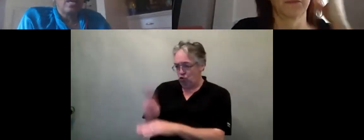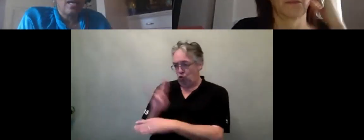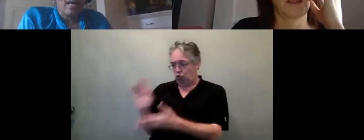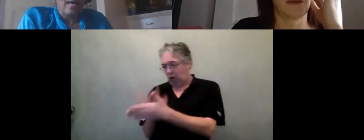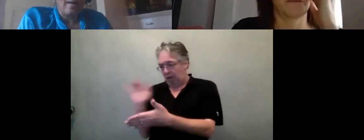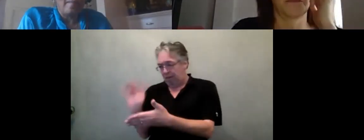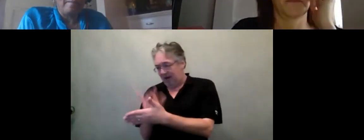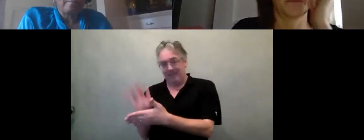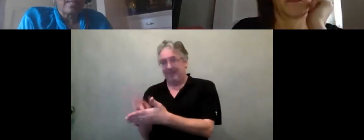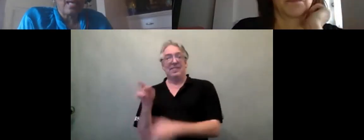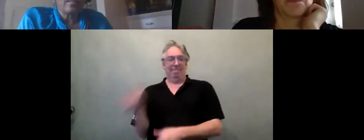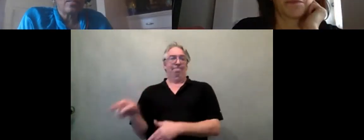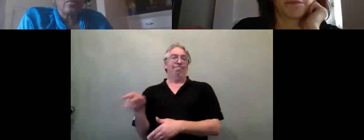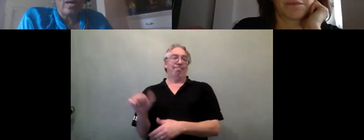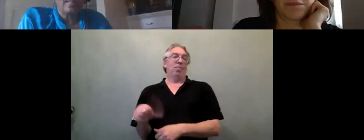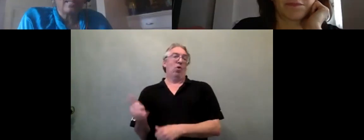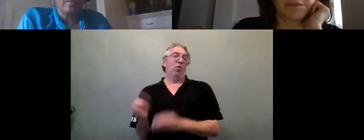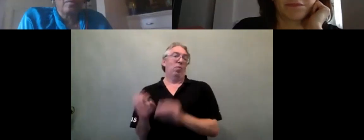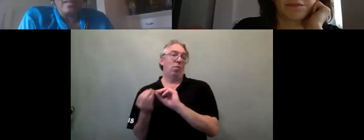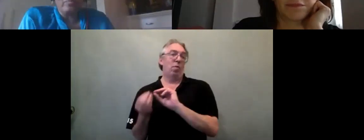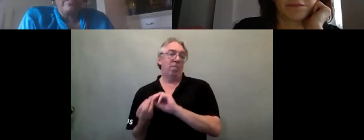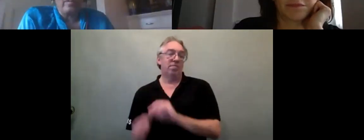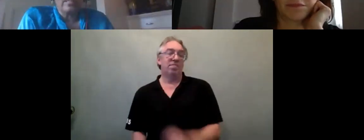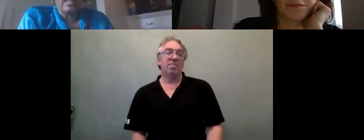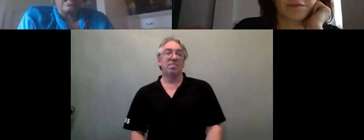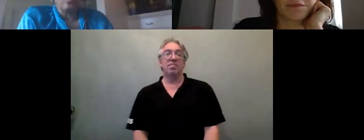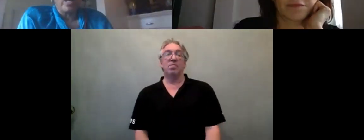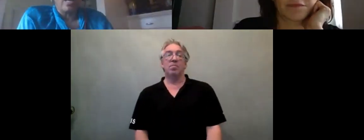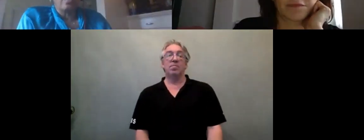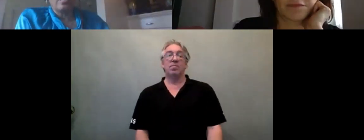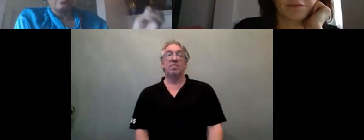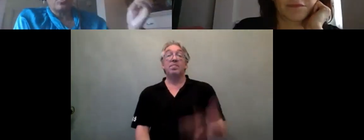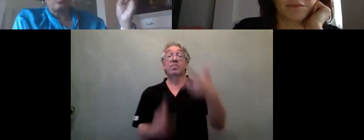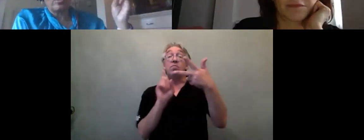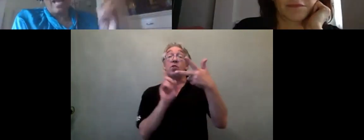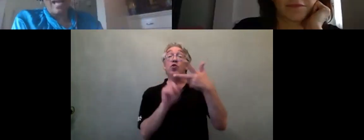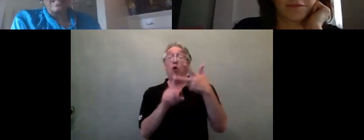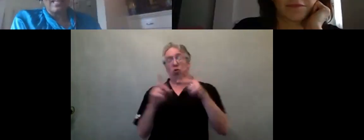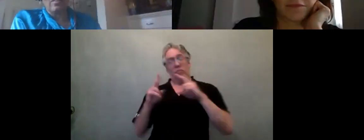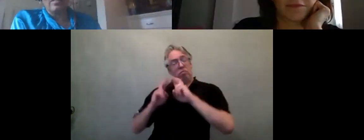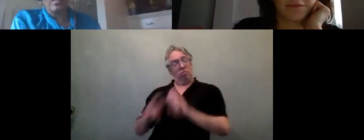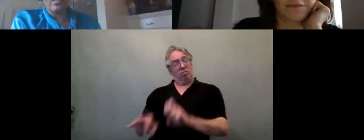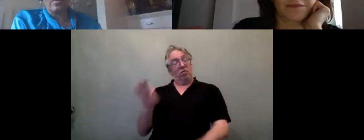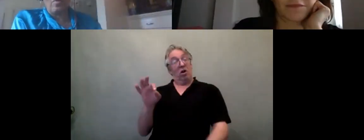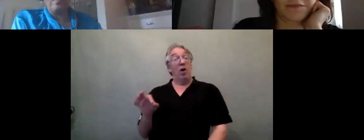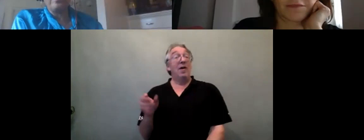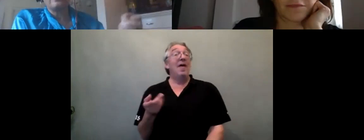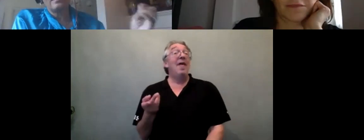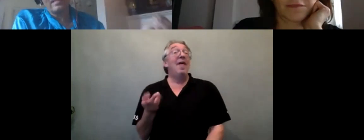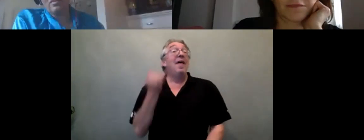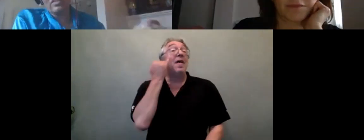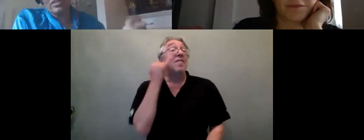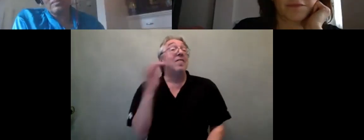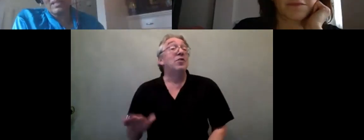issue. And so I think, and then we found that even where children had the technologies at home,